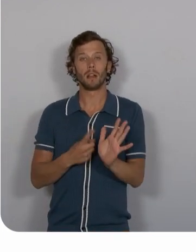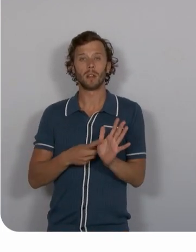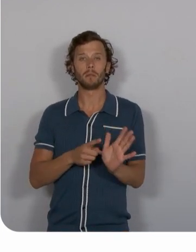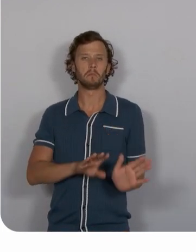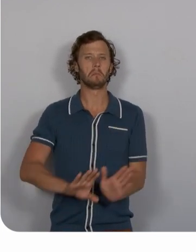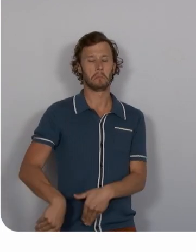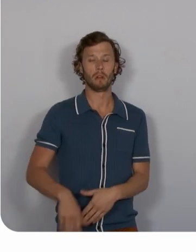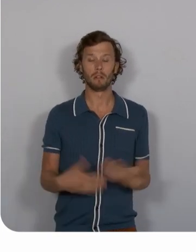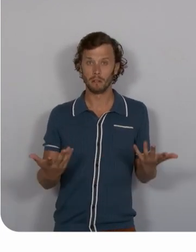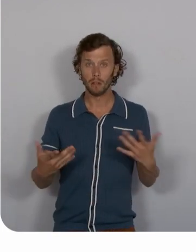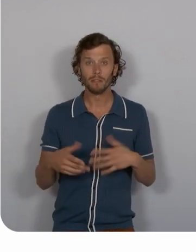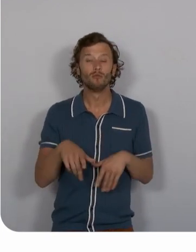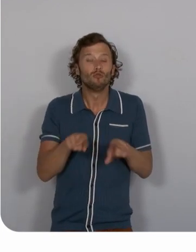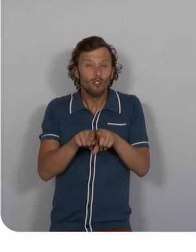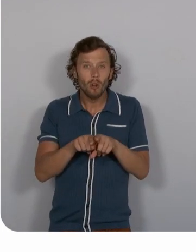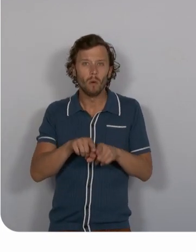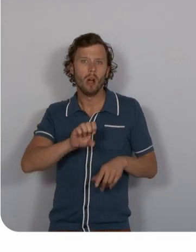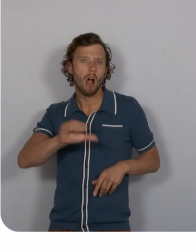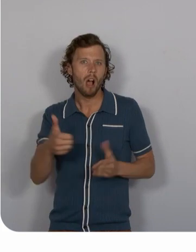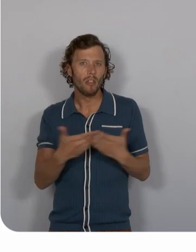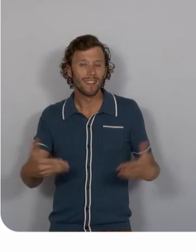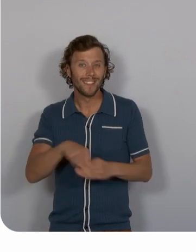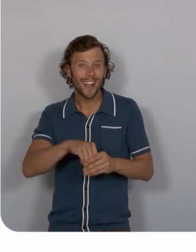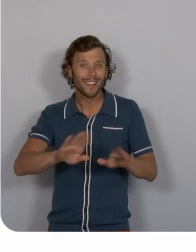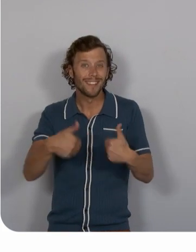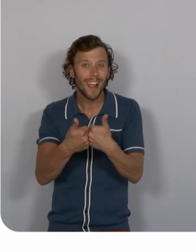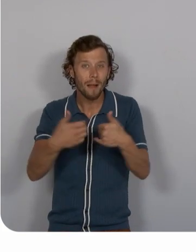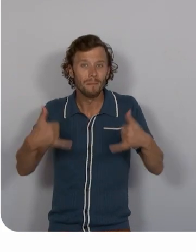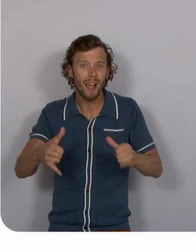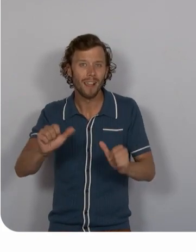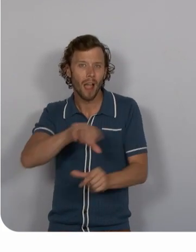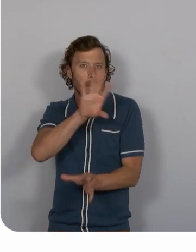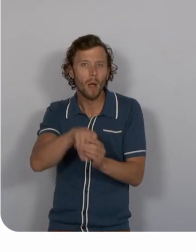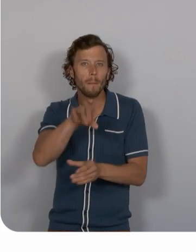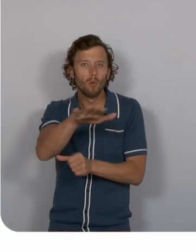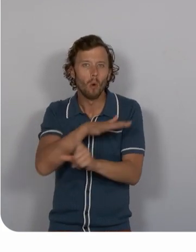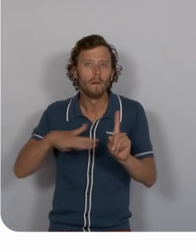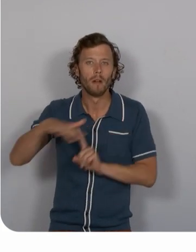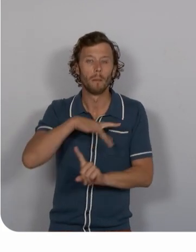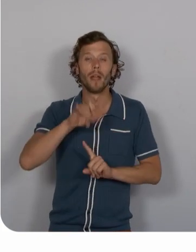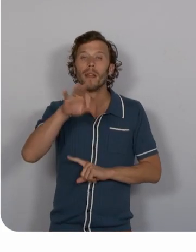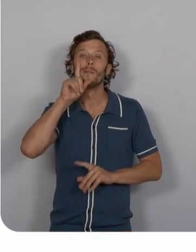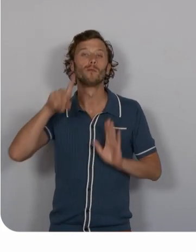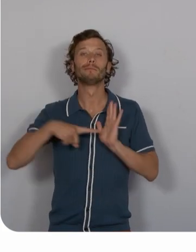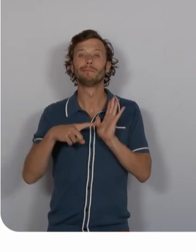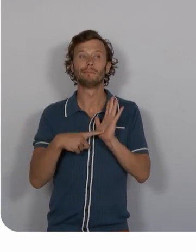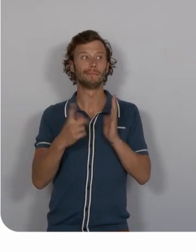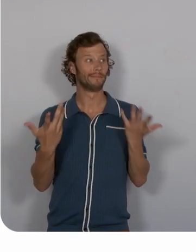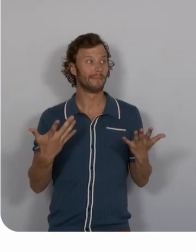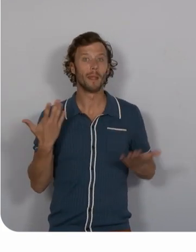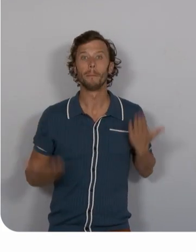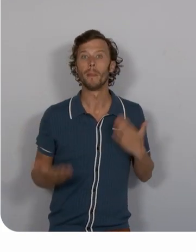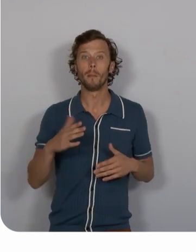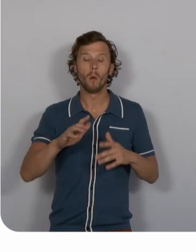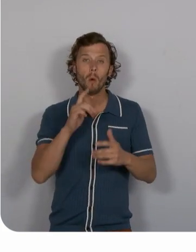surroundings into the gameplay. And if you're watching live sports, it can transition from your own immersive private theater